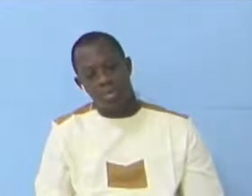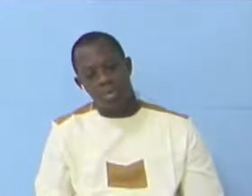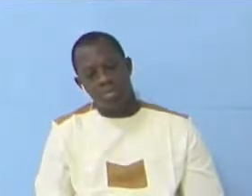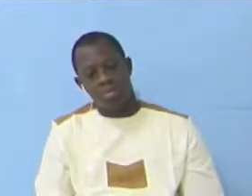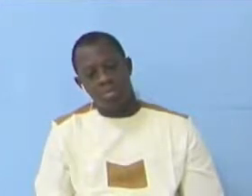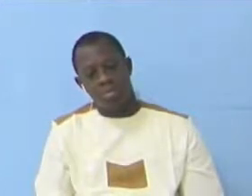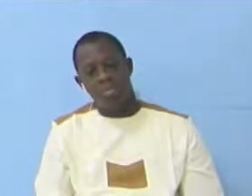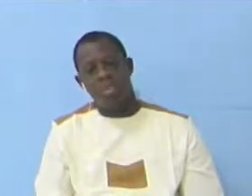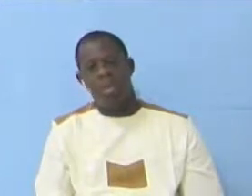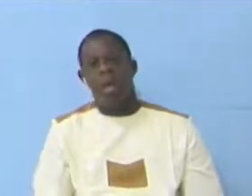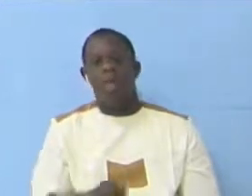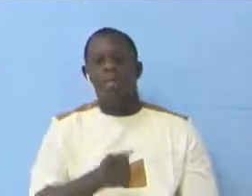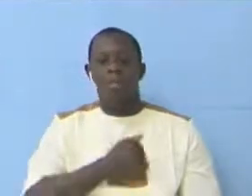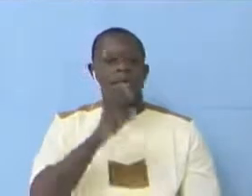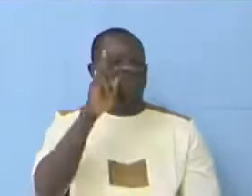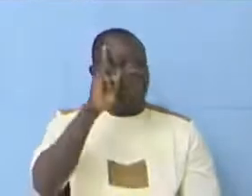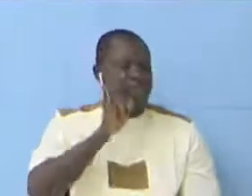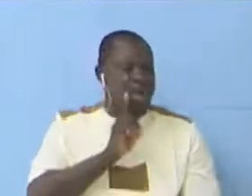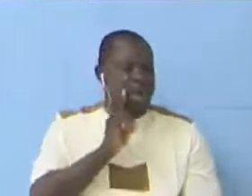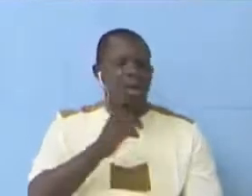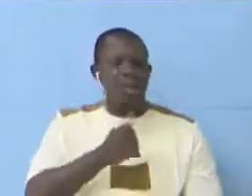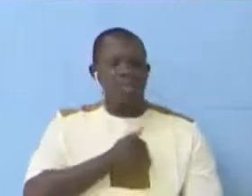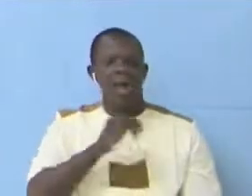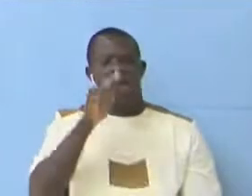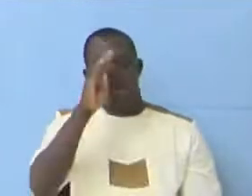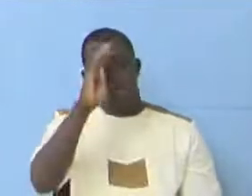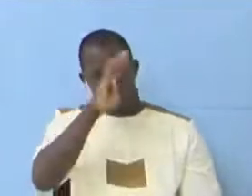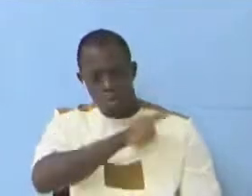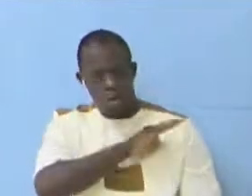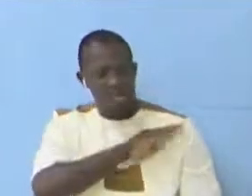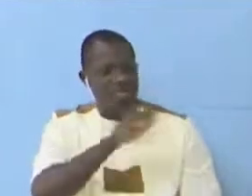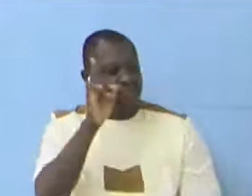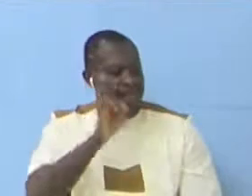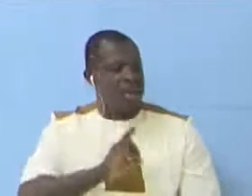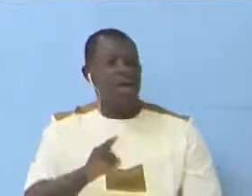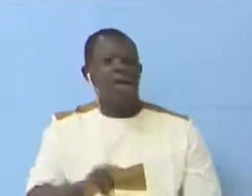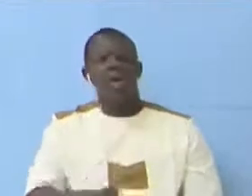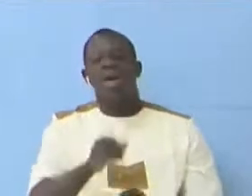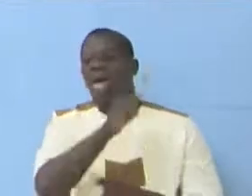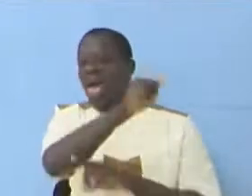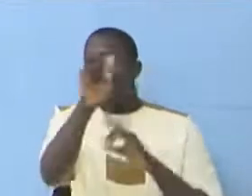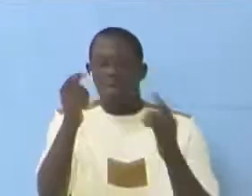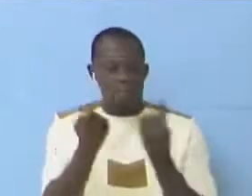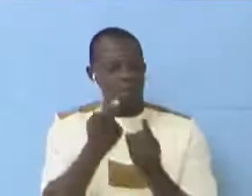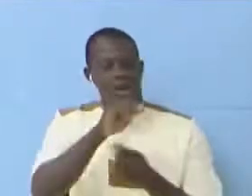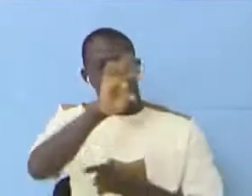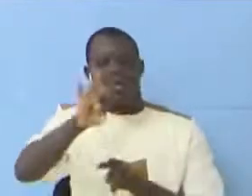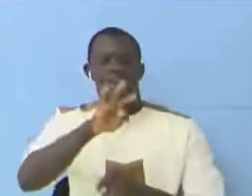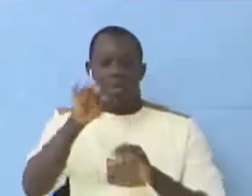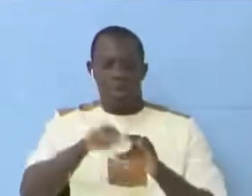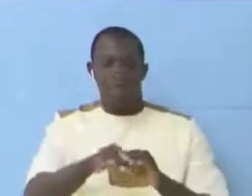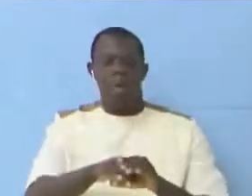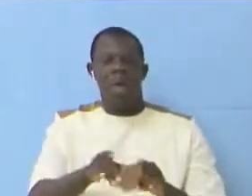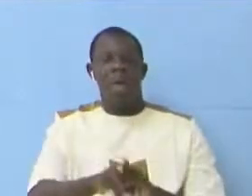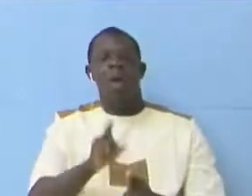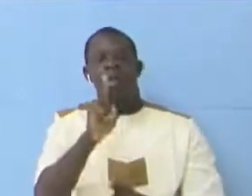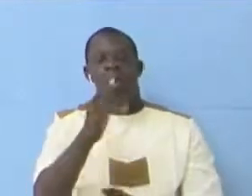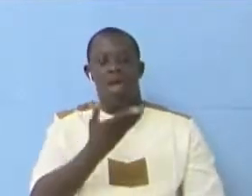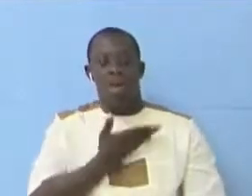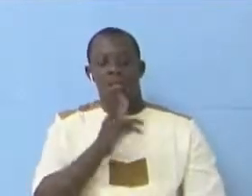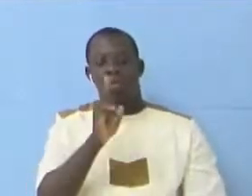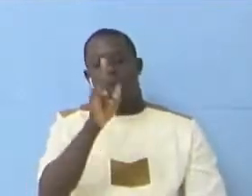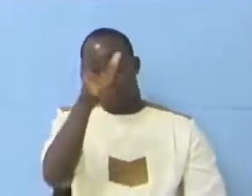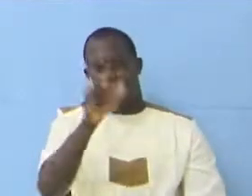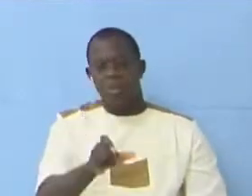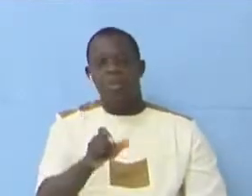suma papa yi suma magi papa yi suma rakki papa yi extended family bi. My uncles and everybody, all the extended family members. waaye dafa am kenn ku ci nekk koo xam